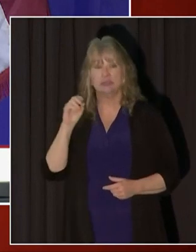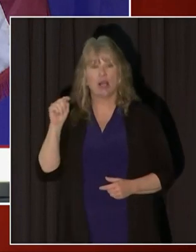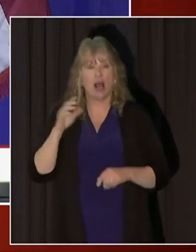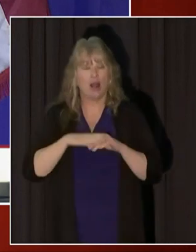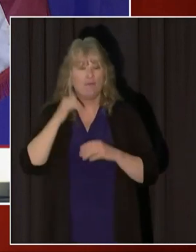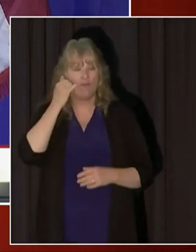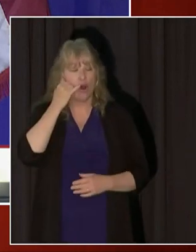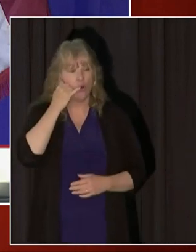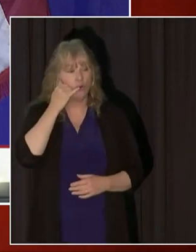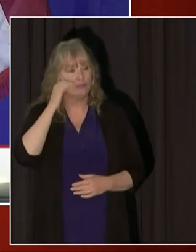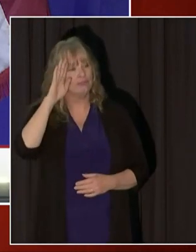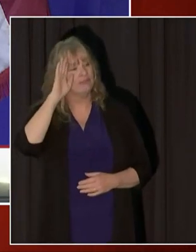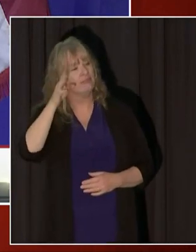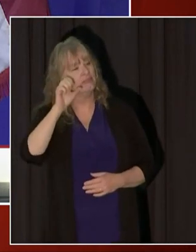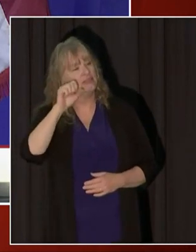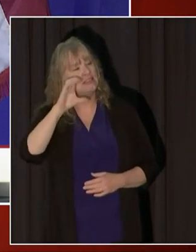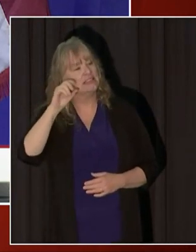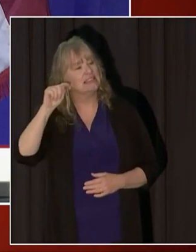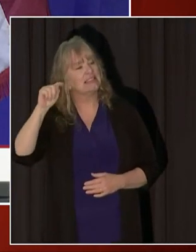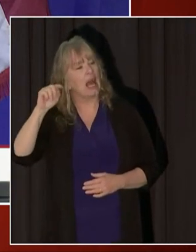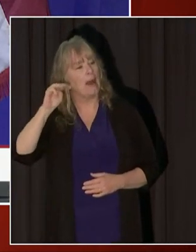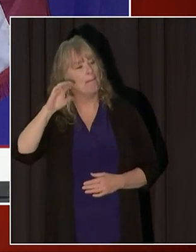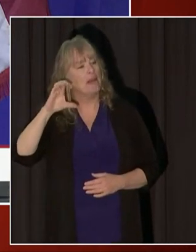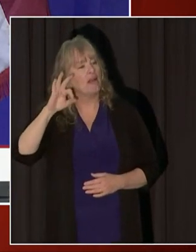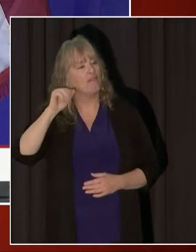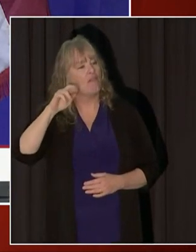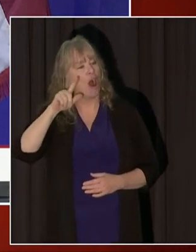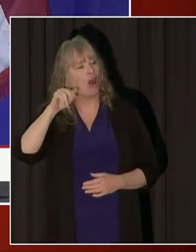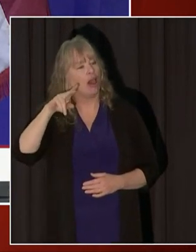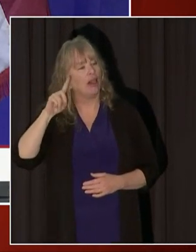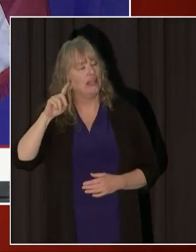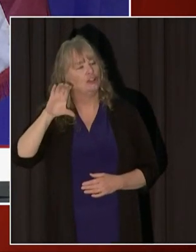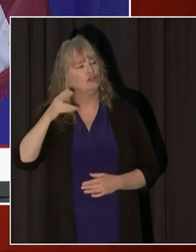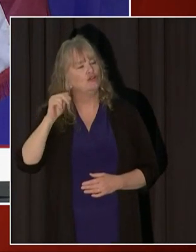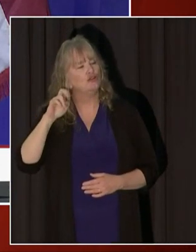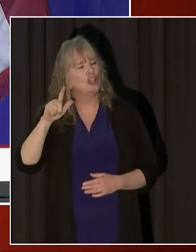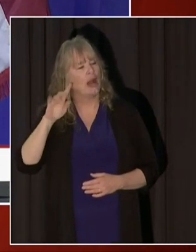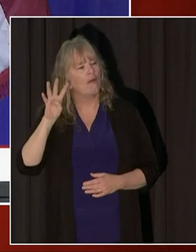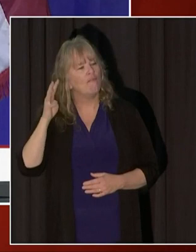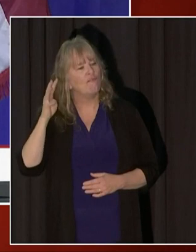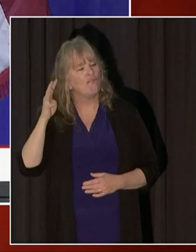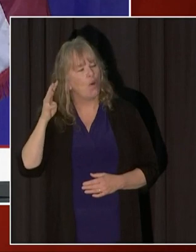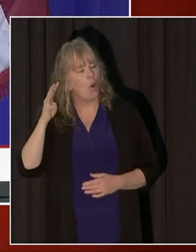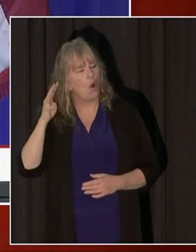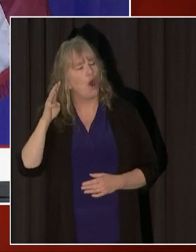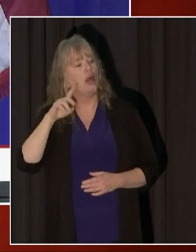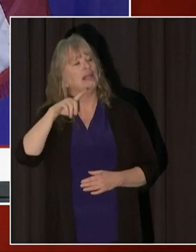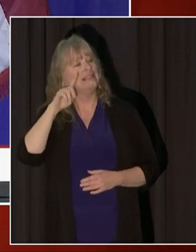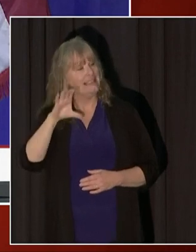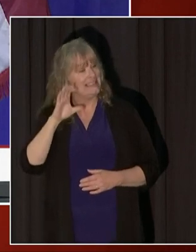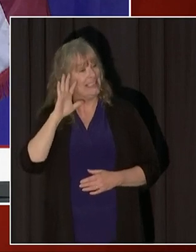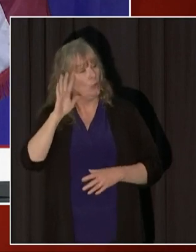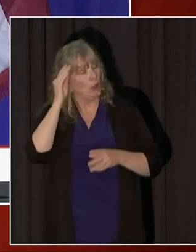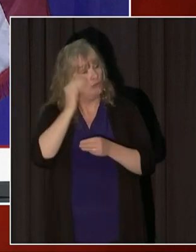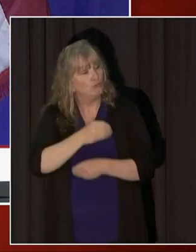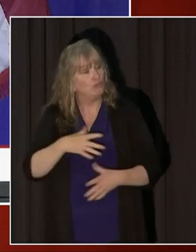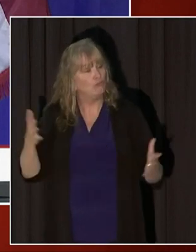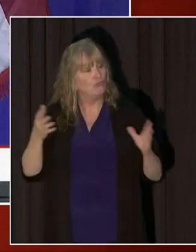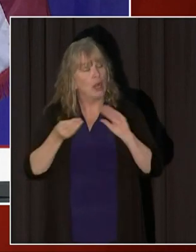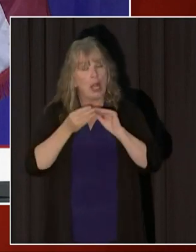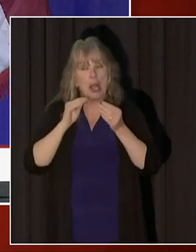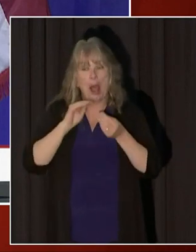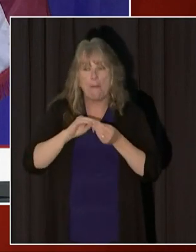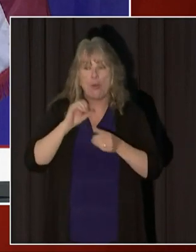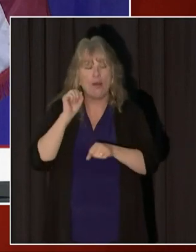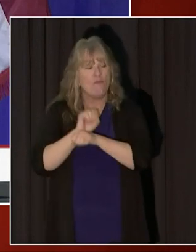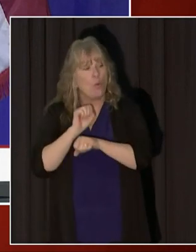And Mayor, it's Scott McFarland with Channel 4. Has the district considered releasing on a daily basis the number of employees,